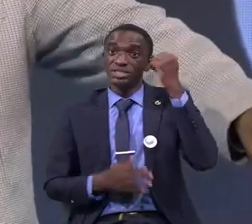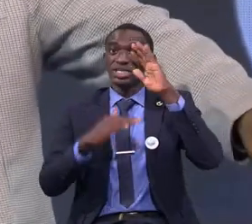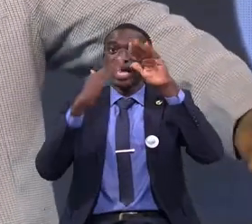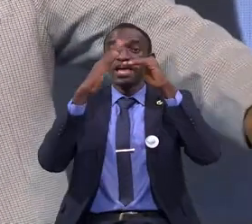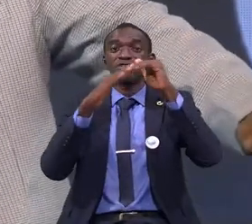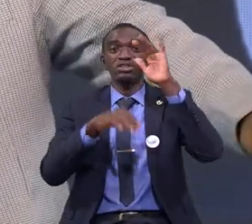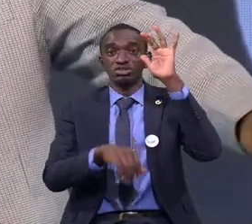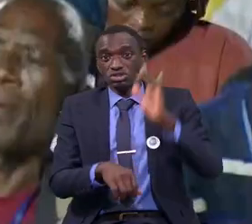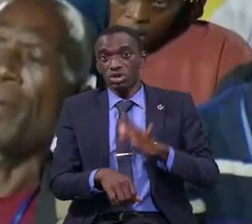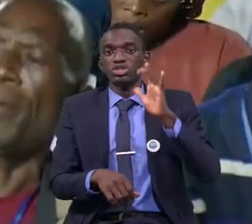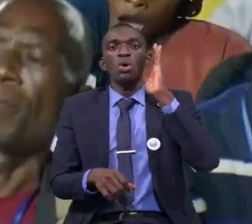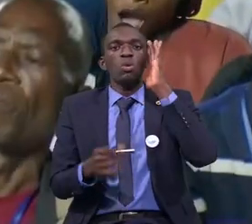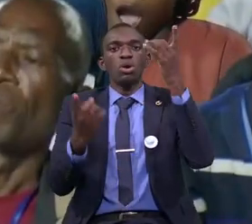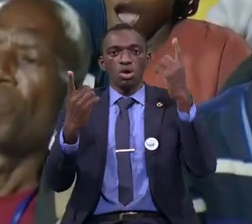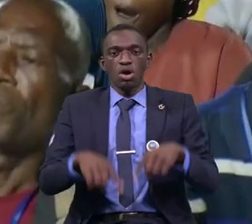come upon you.